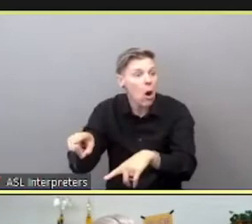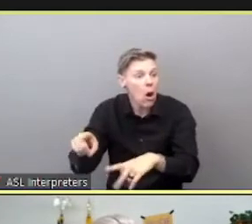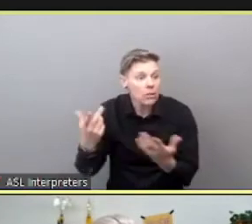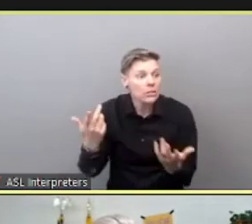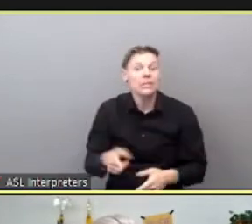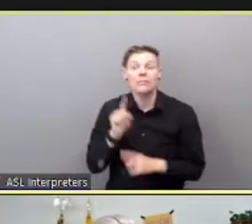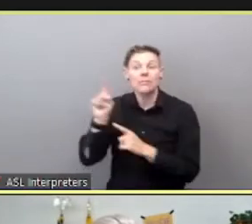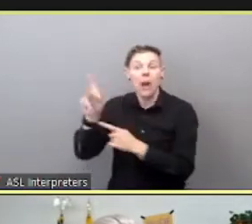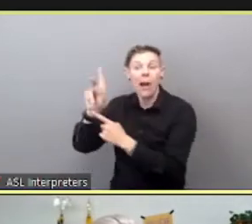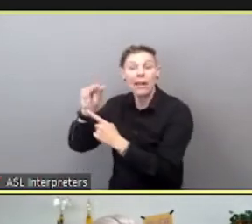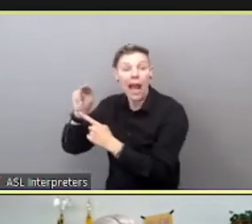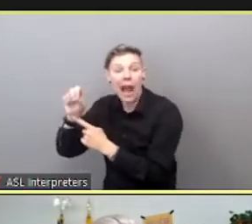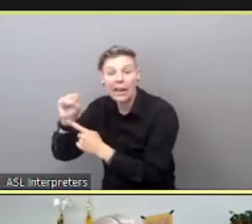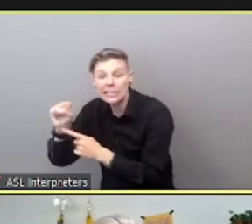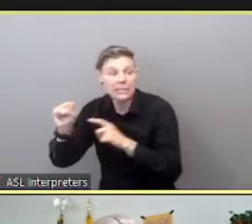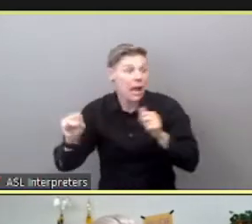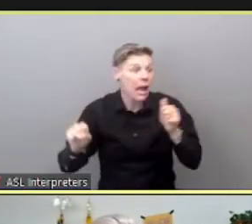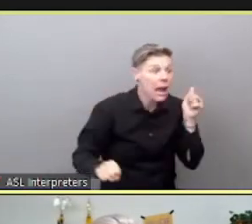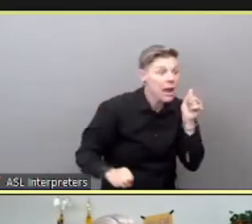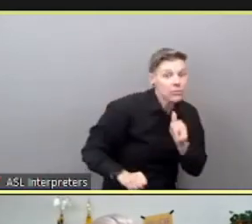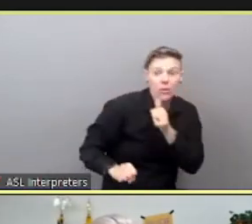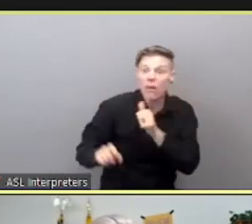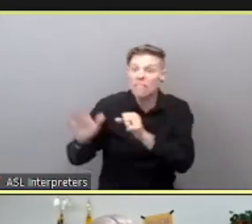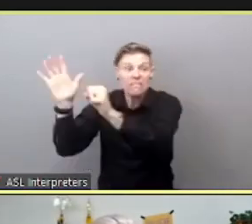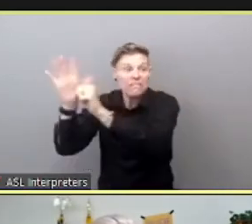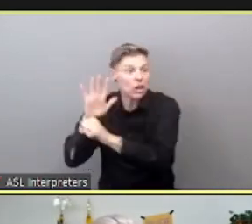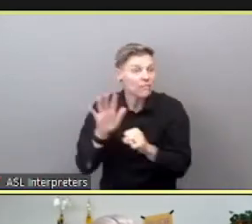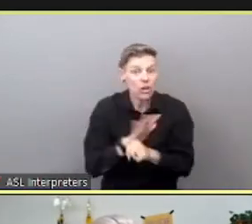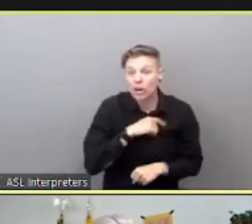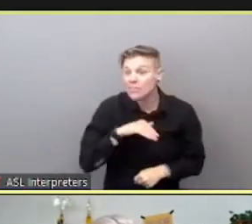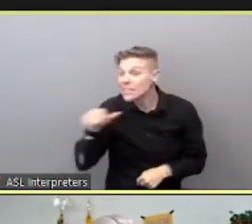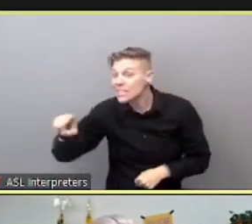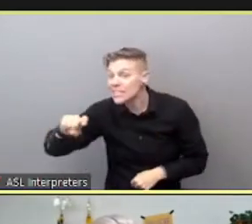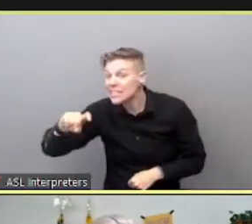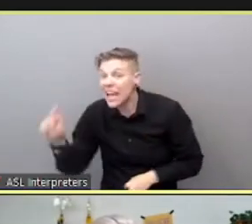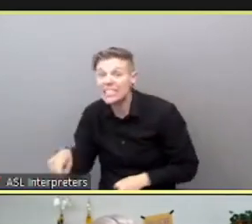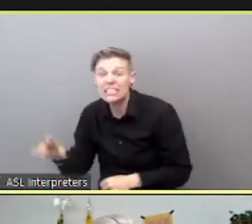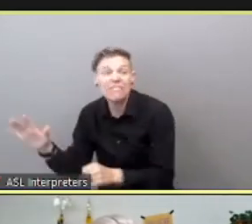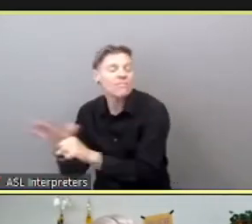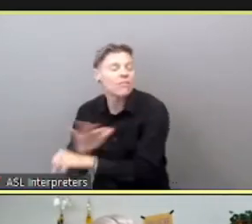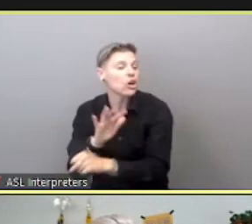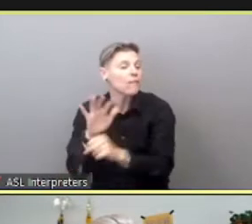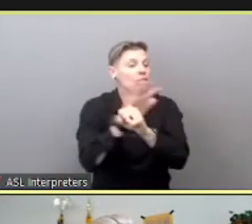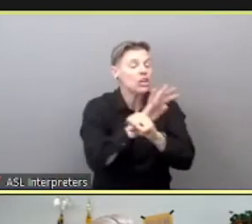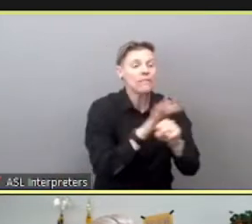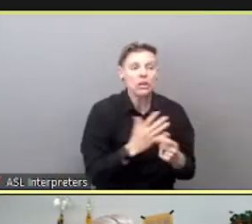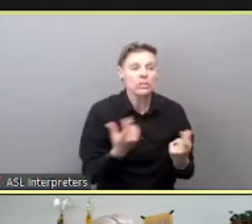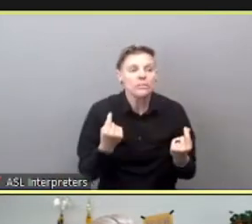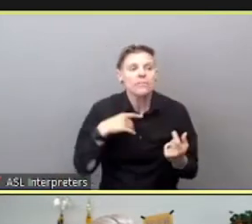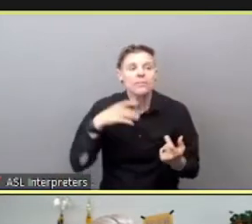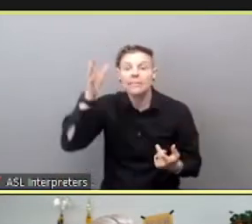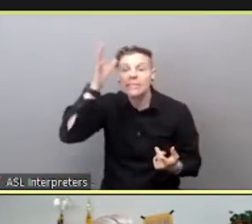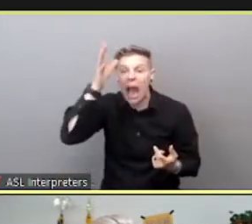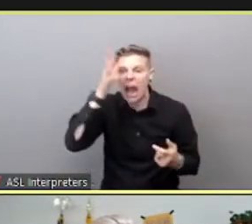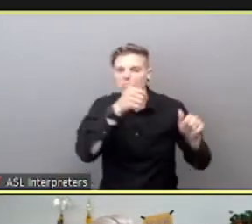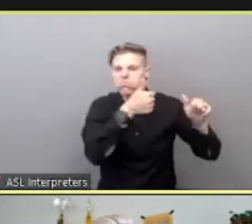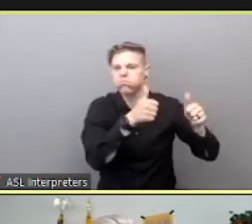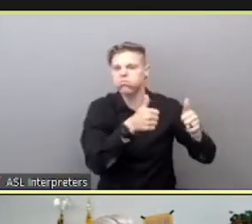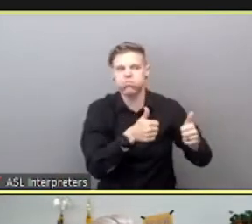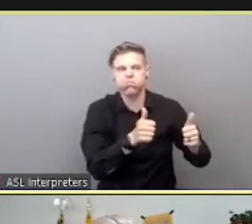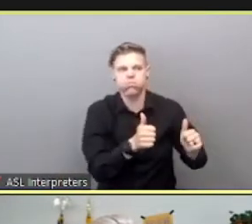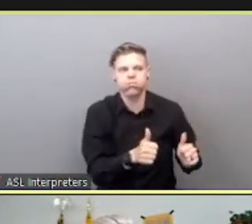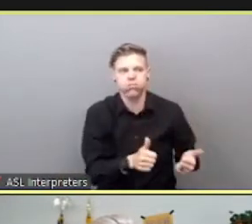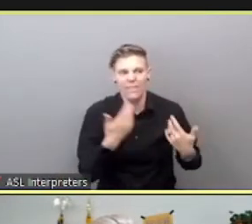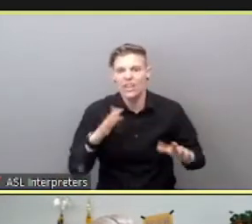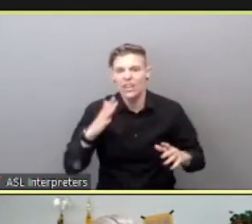Arizona, nothing. In Texas, nothing. Then his condition started to worsen. He started getting a fever. The morning